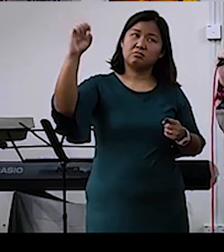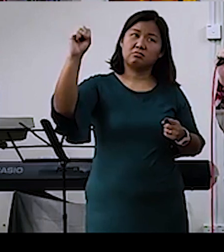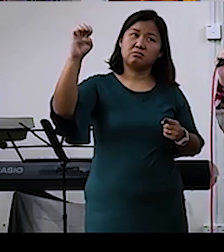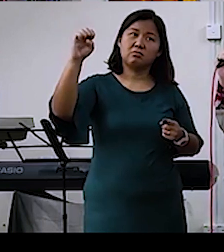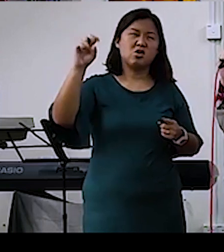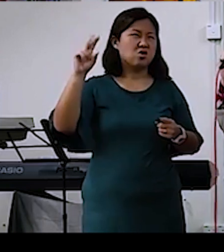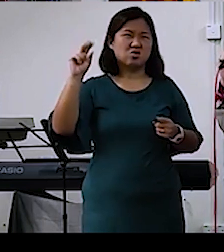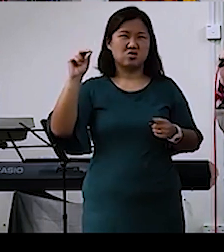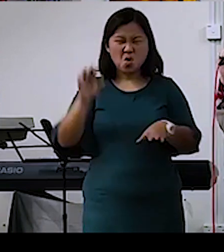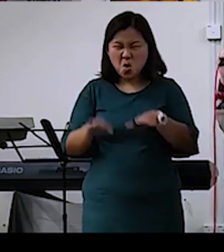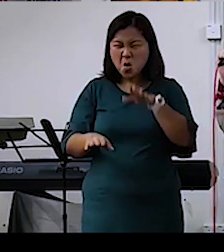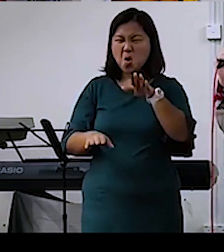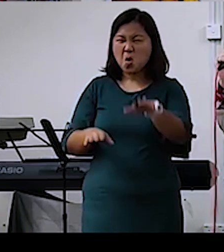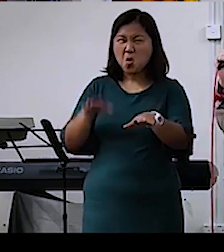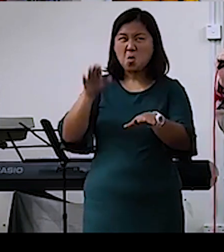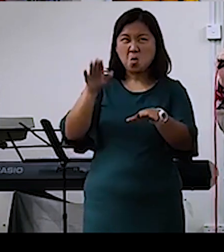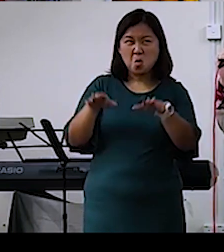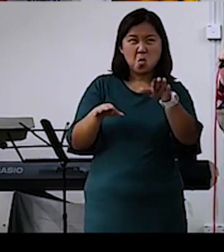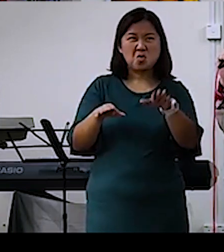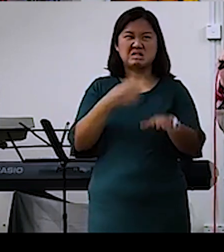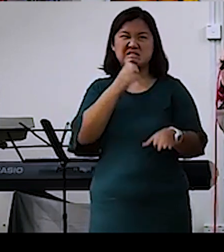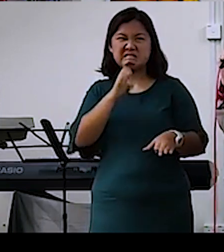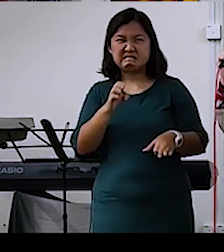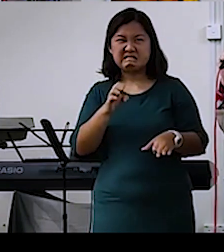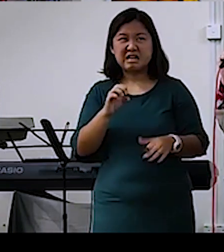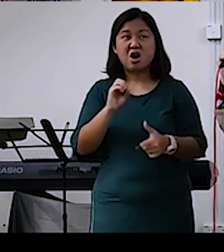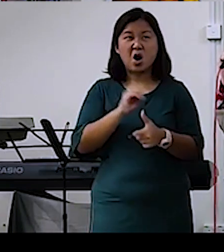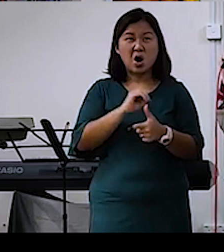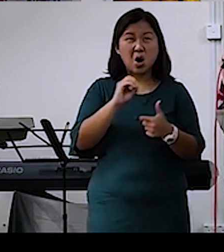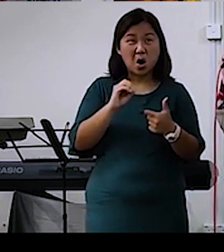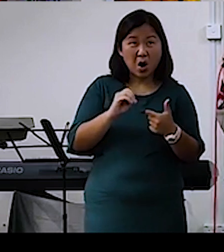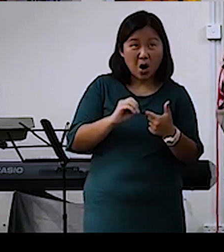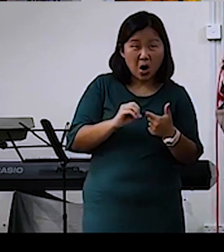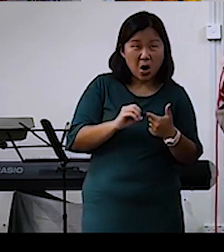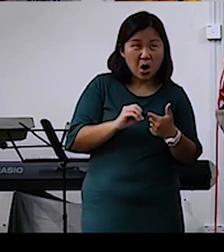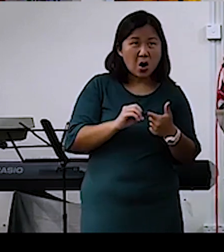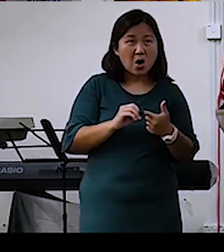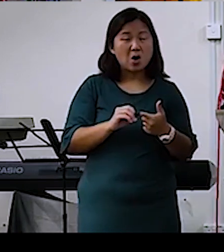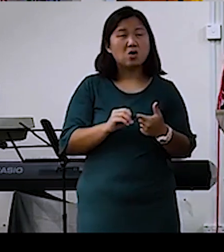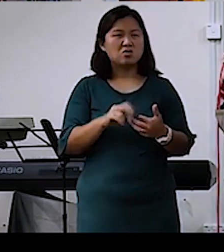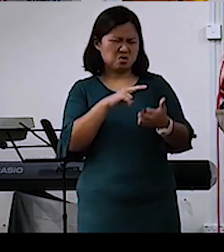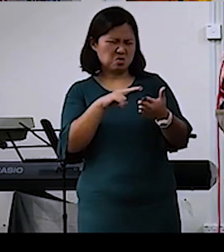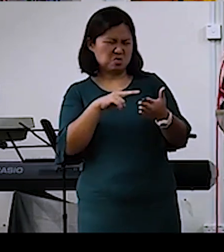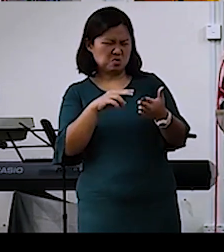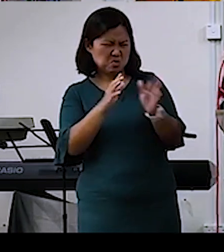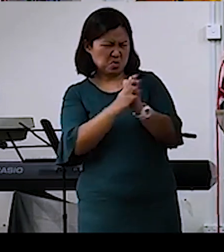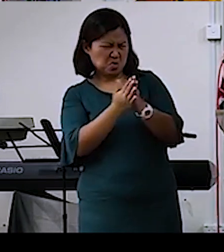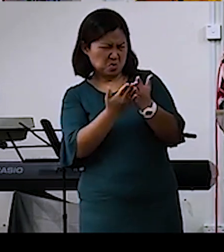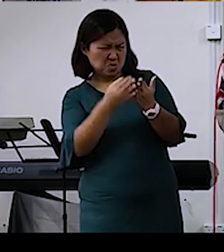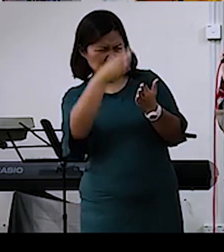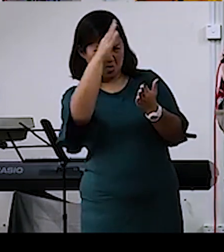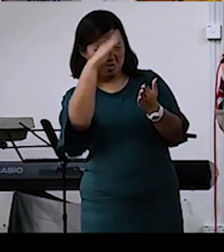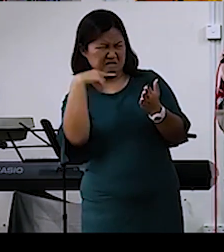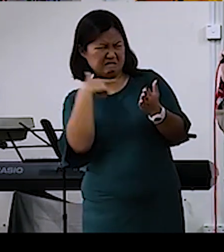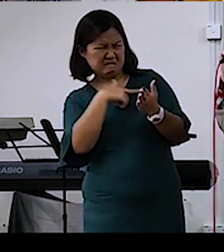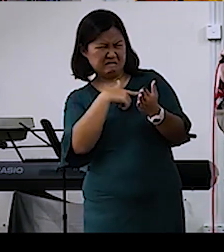in craftiness. These are the consequences. Nor handling the word of God deceitfully. So when you begin to renounce in